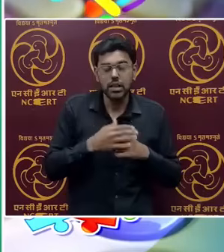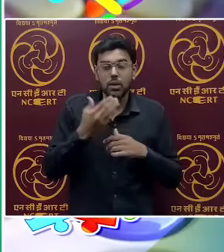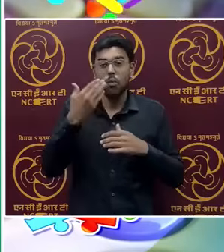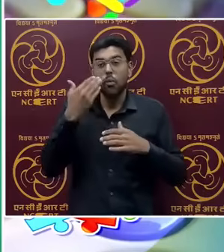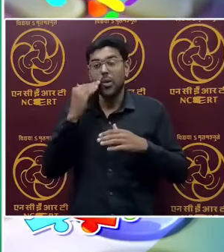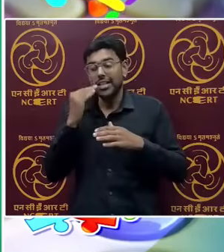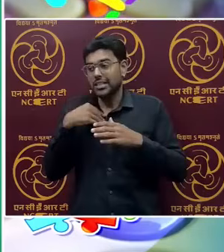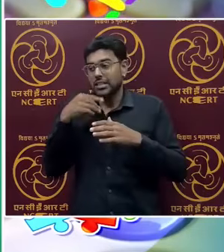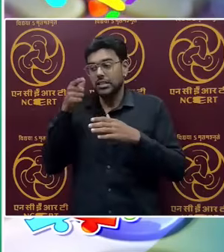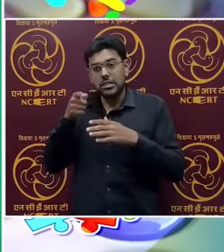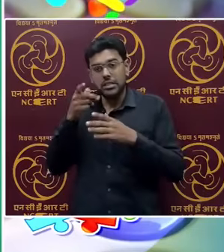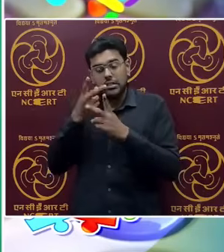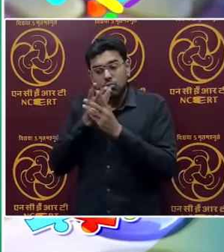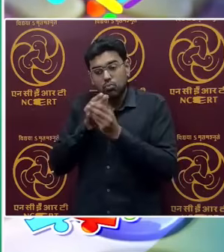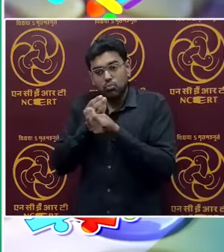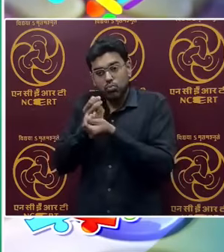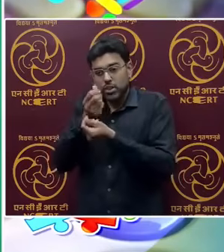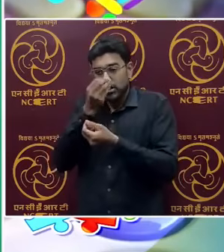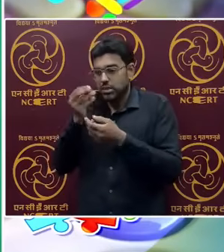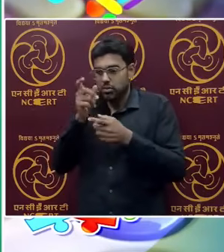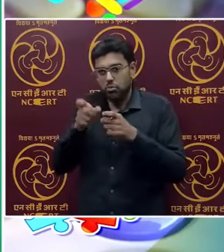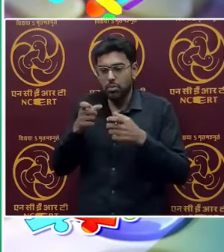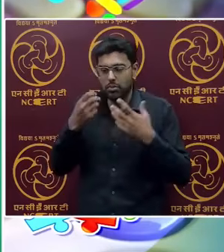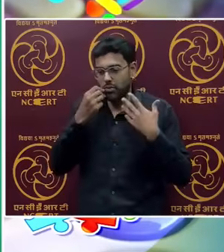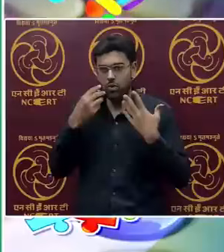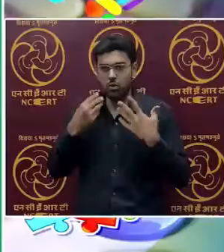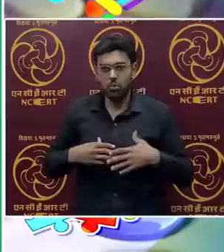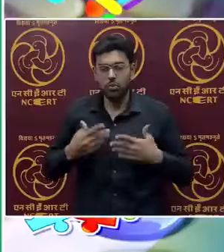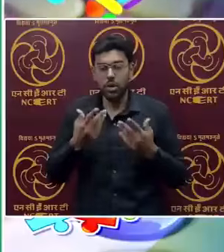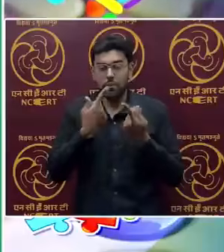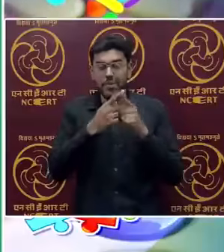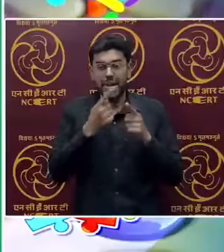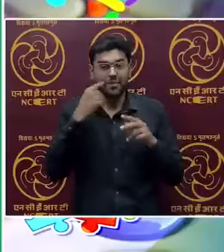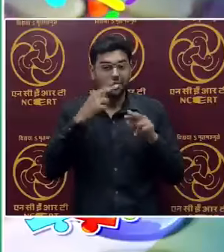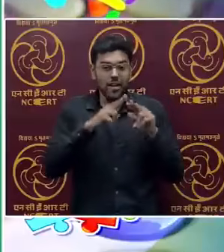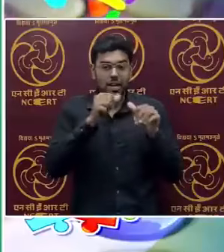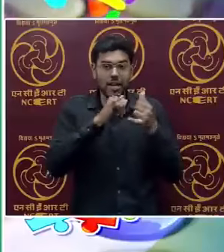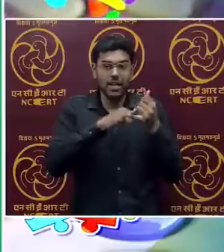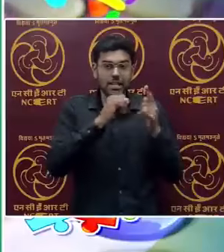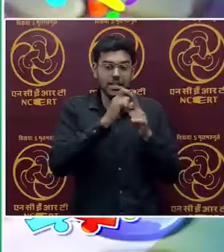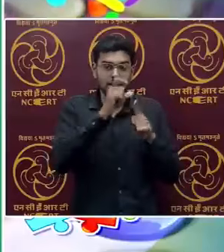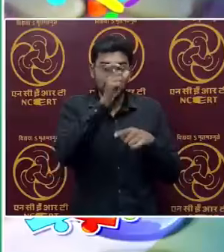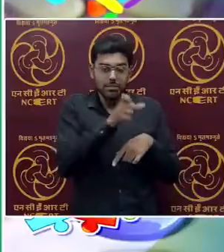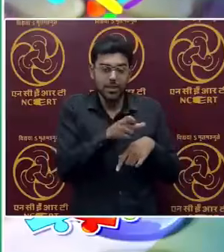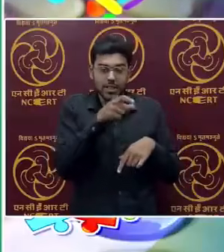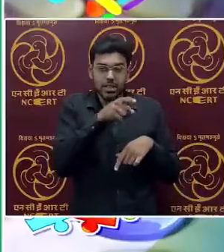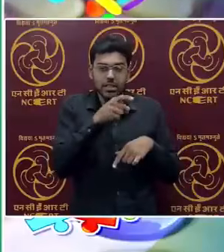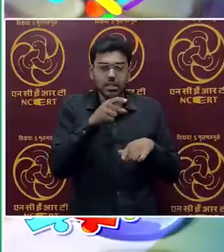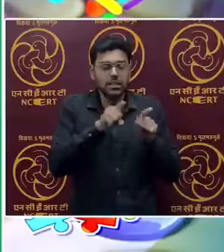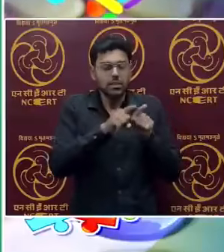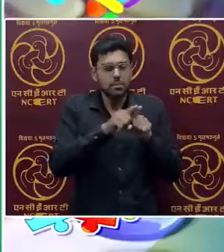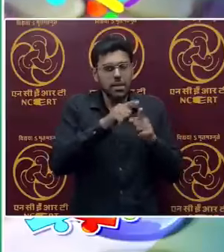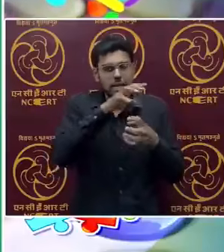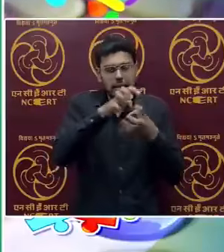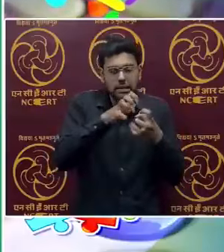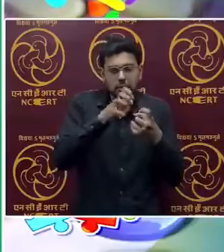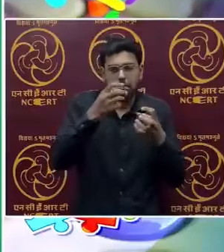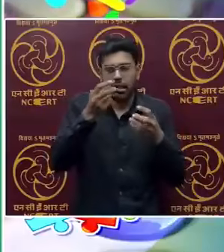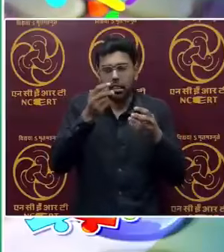information processing is so easier for Yes, normal yes. people. But a atypical child with autism will have